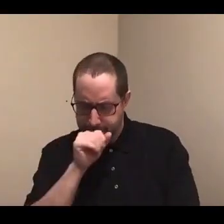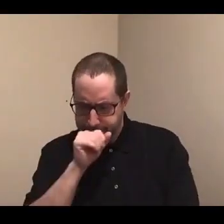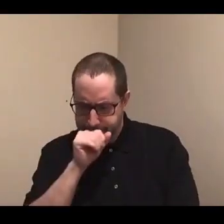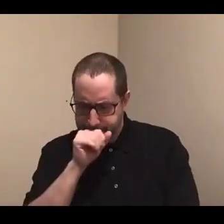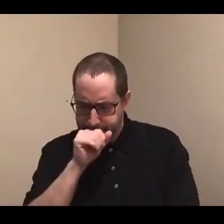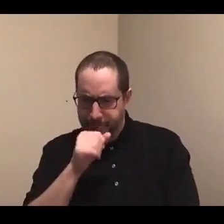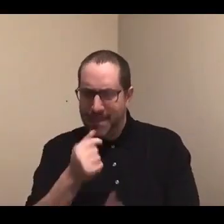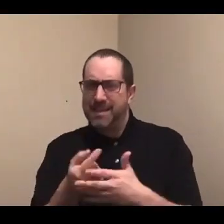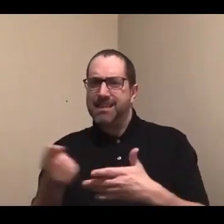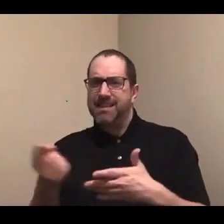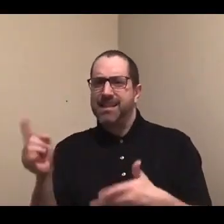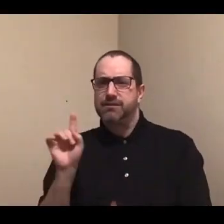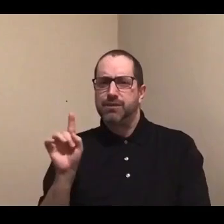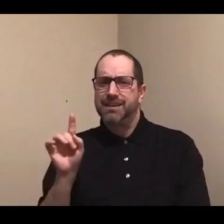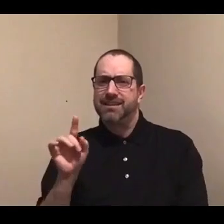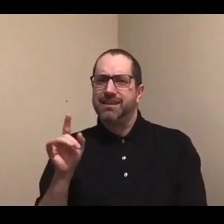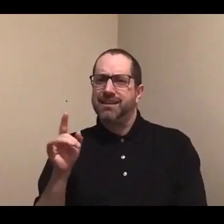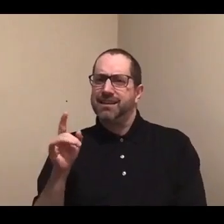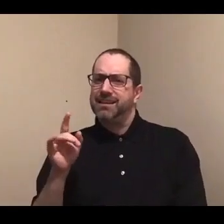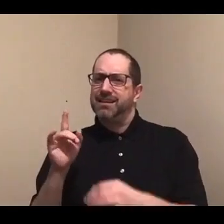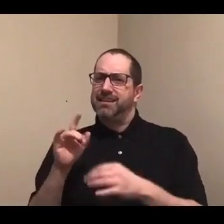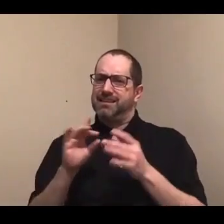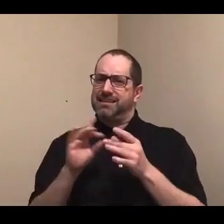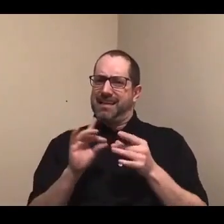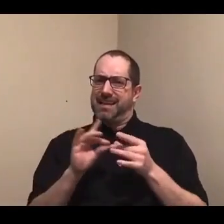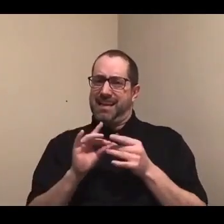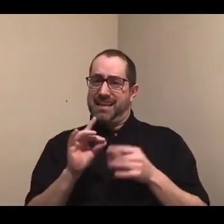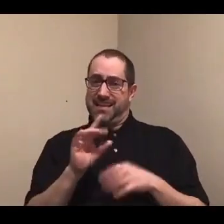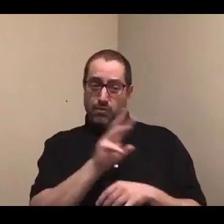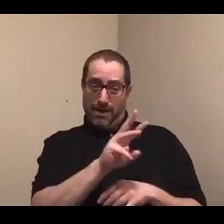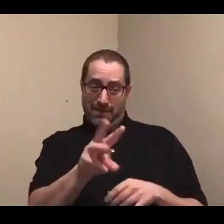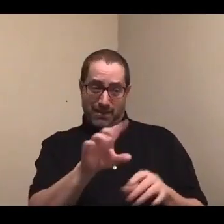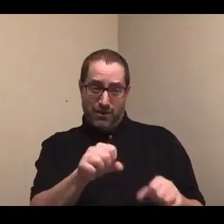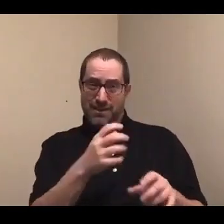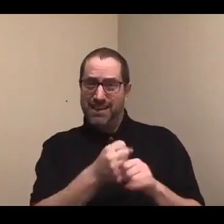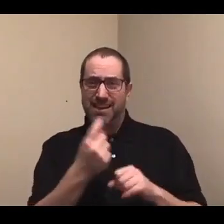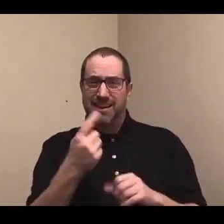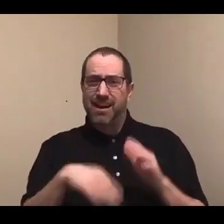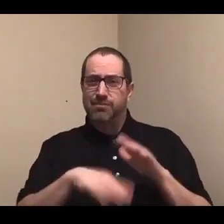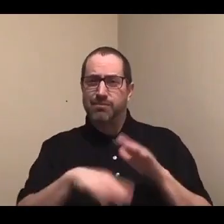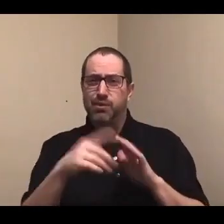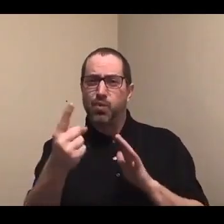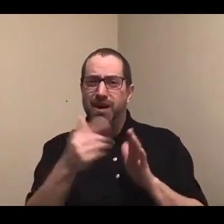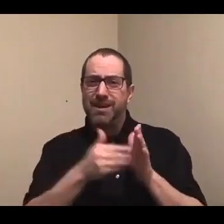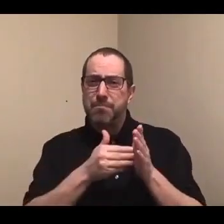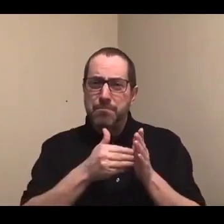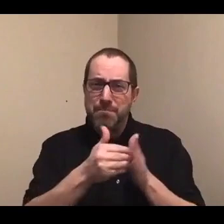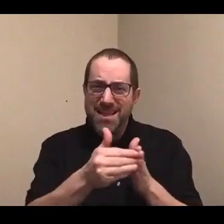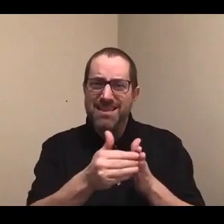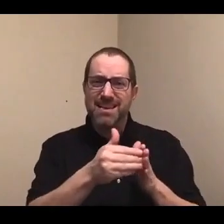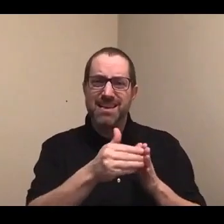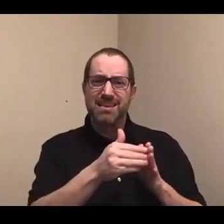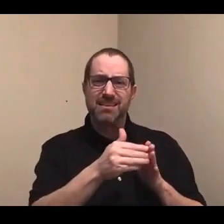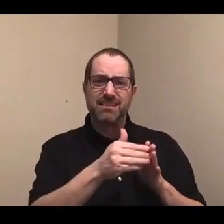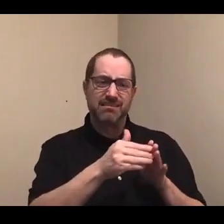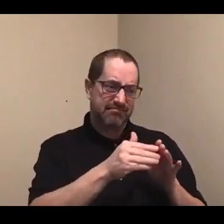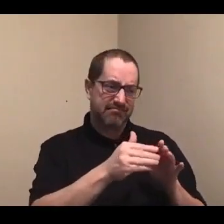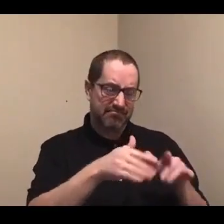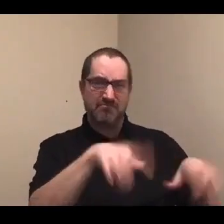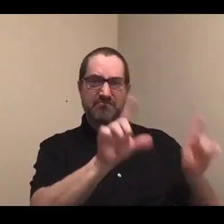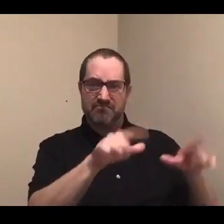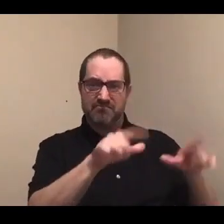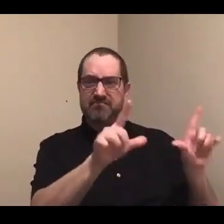the website could take about 1 million hits per hour. If you have about 10,000 people and they're trying 100